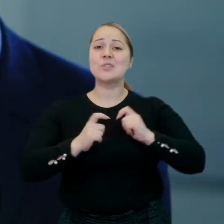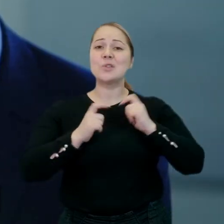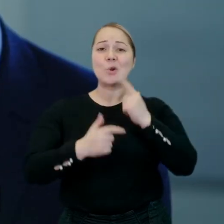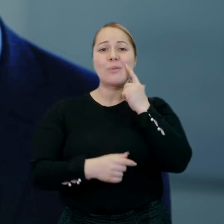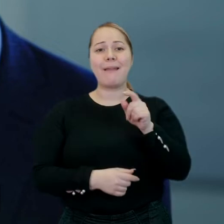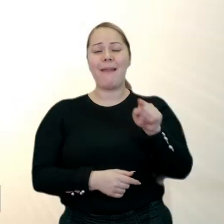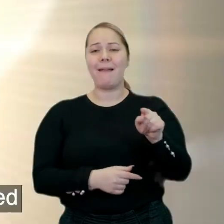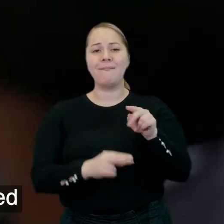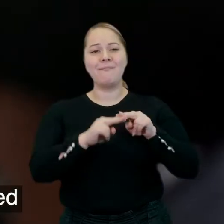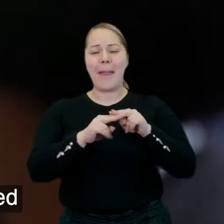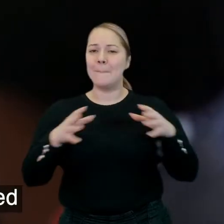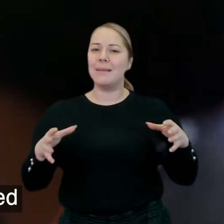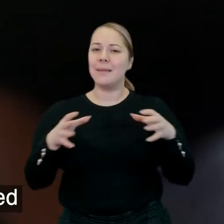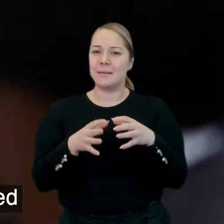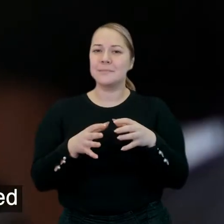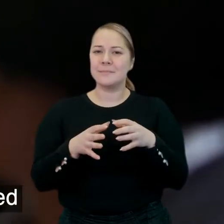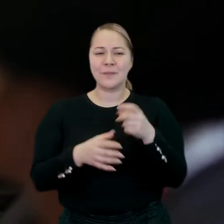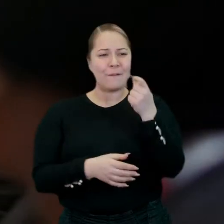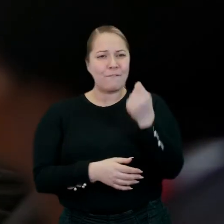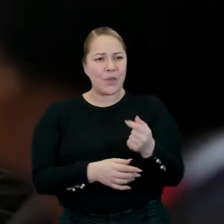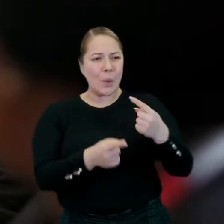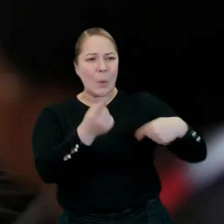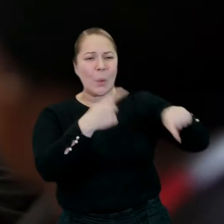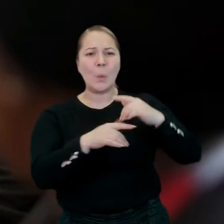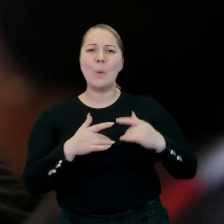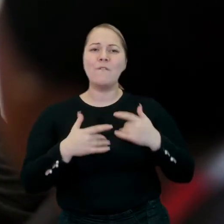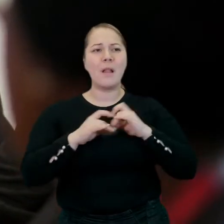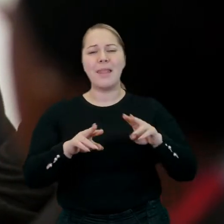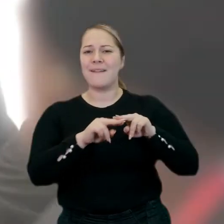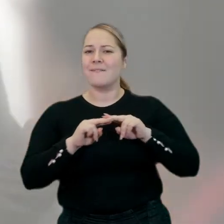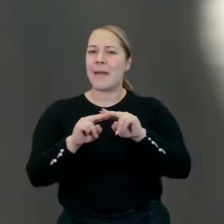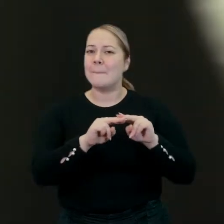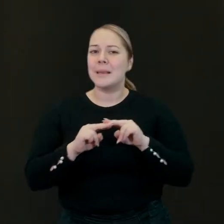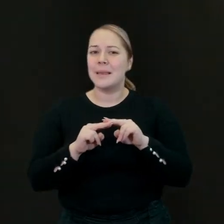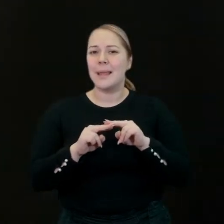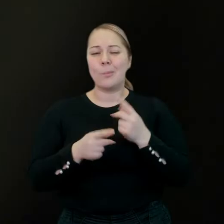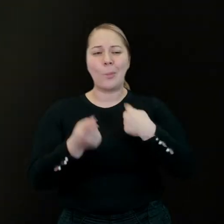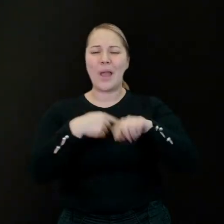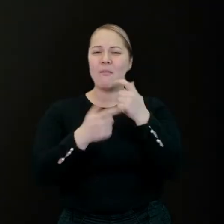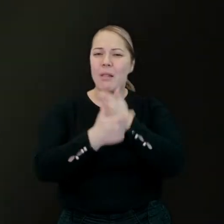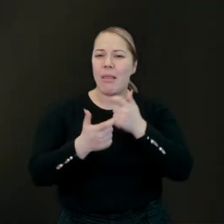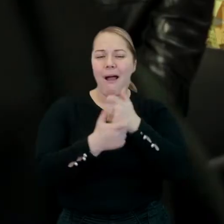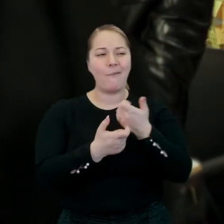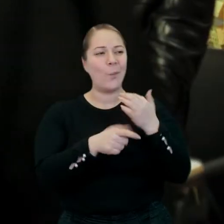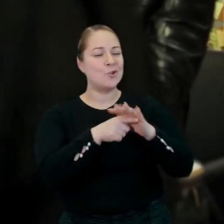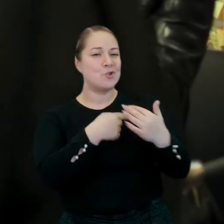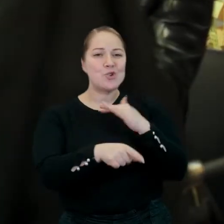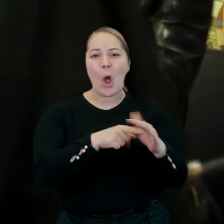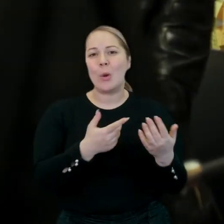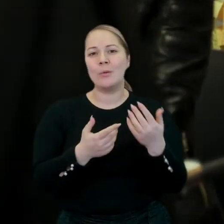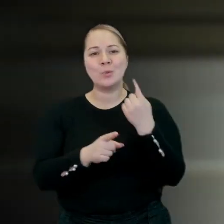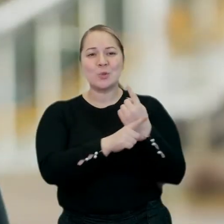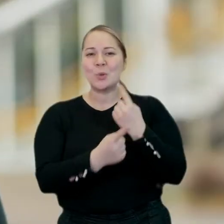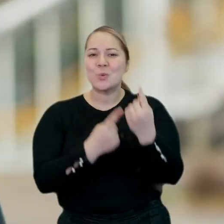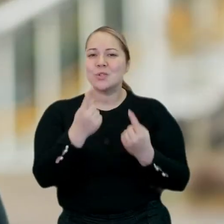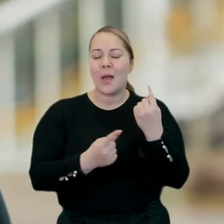family type environment. There's very few places that I've worked where you get that sense of family and belonging. We have a laugh and a joke and we talk to each